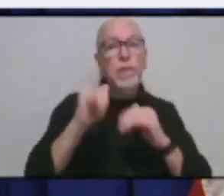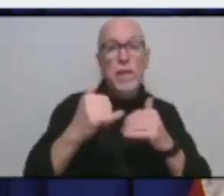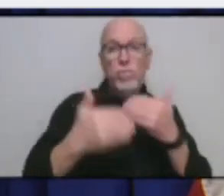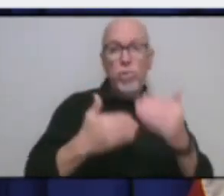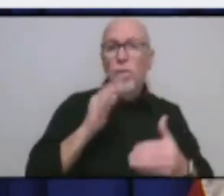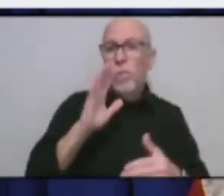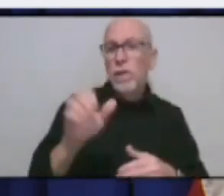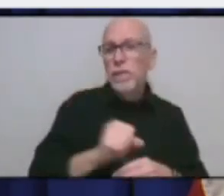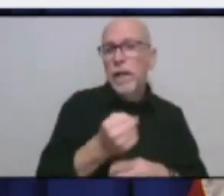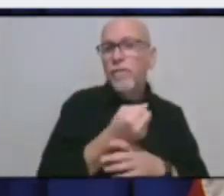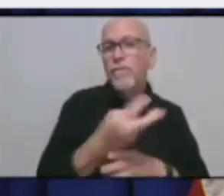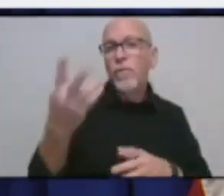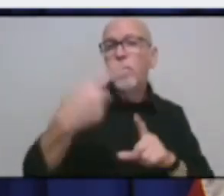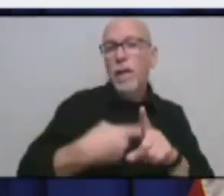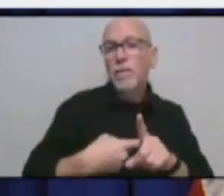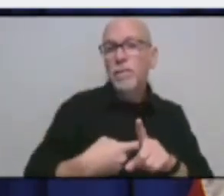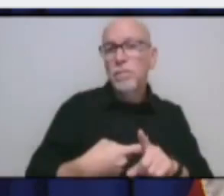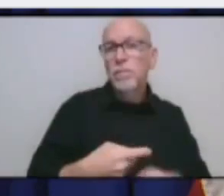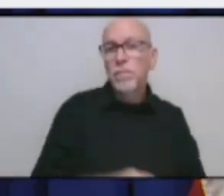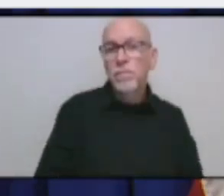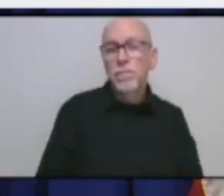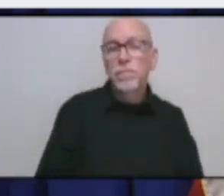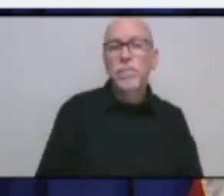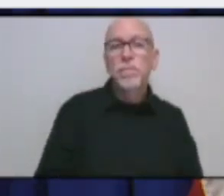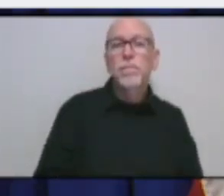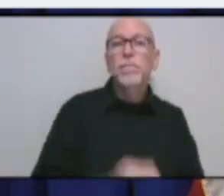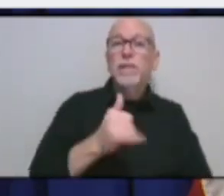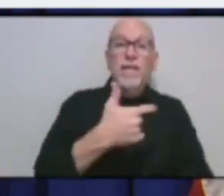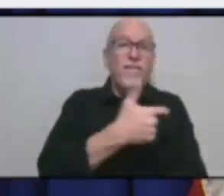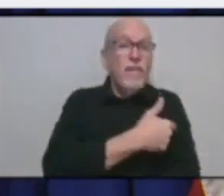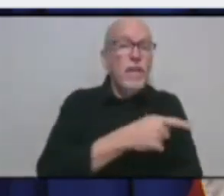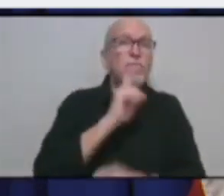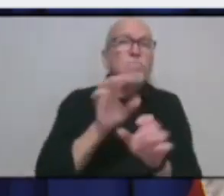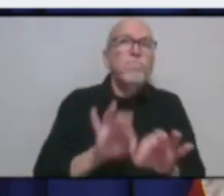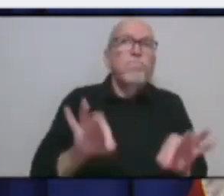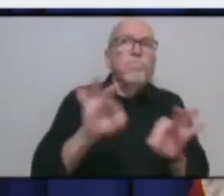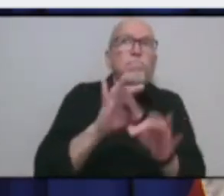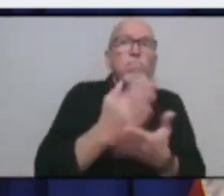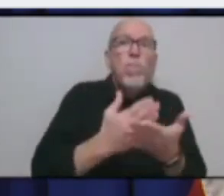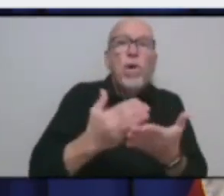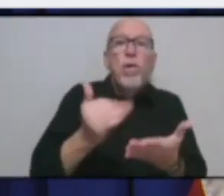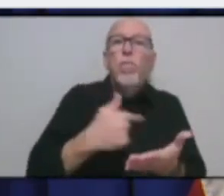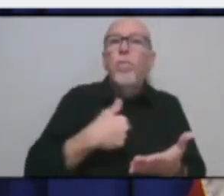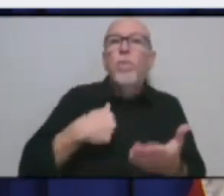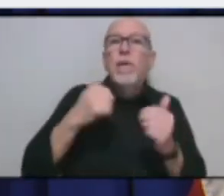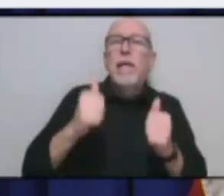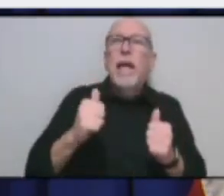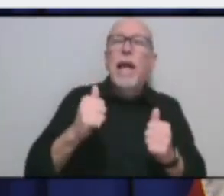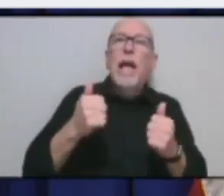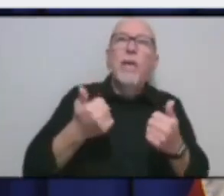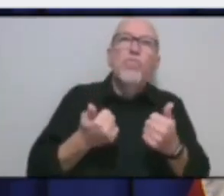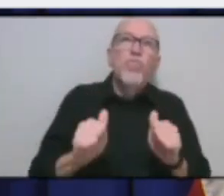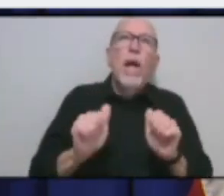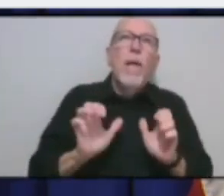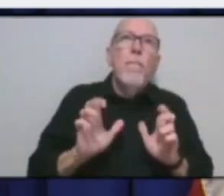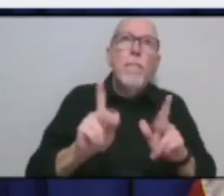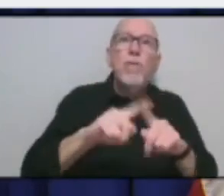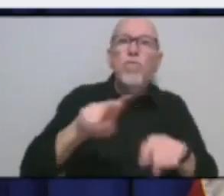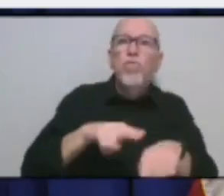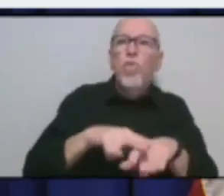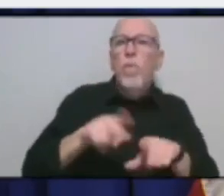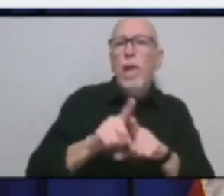many months. The vaccine is a critical tool in our efforts to resume what resembles a normal life. But in the